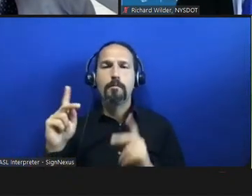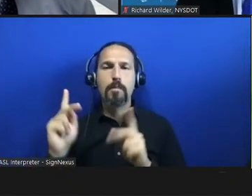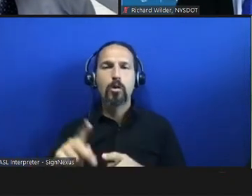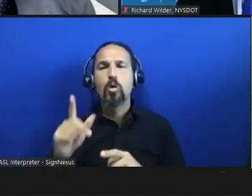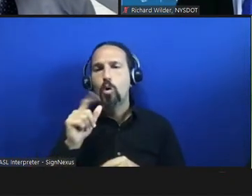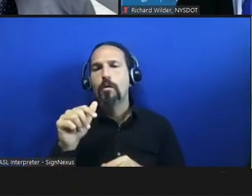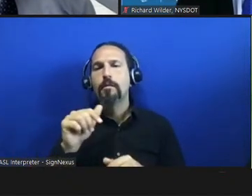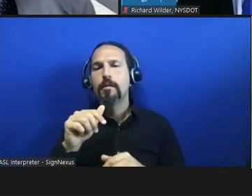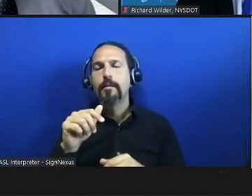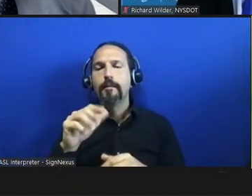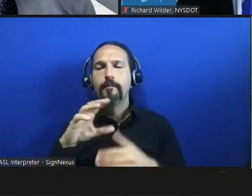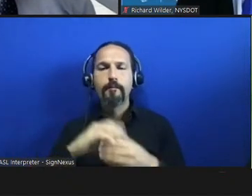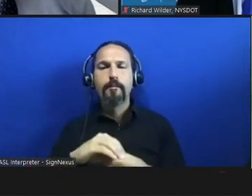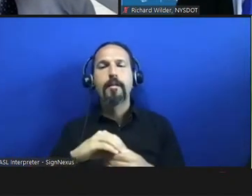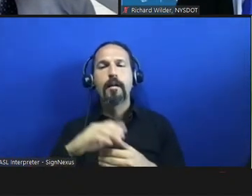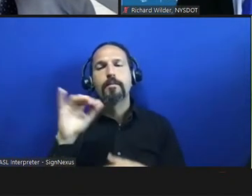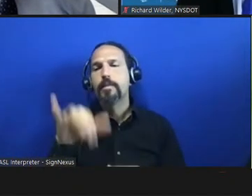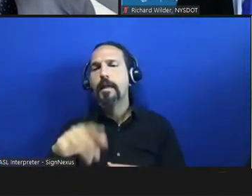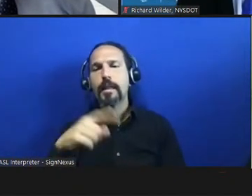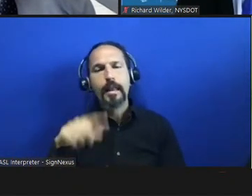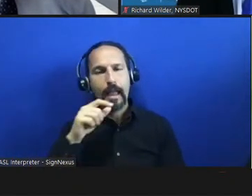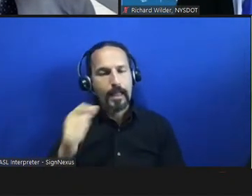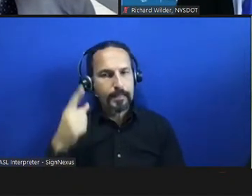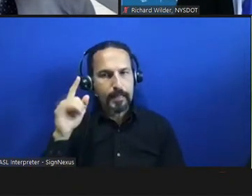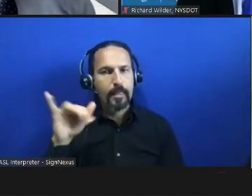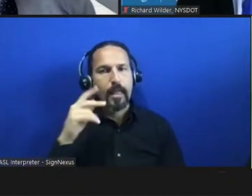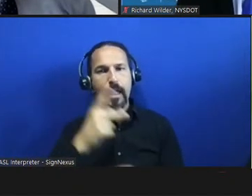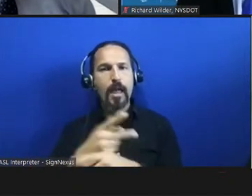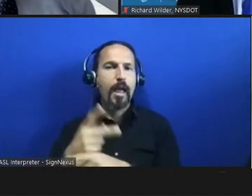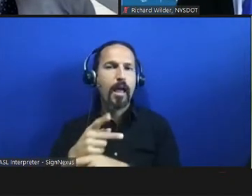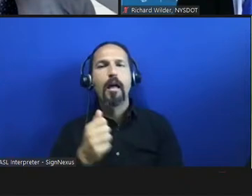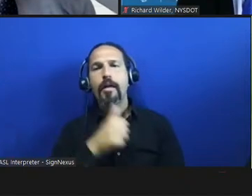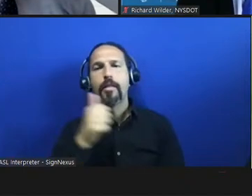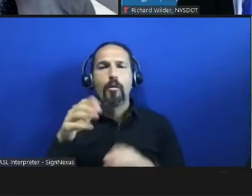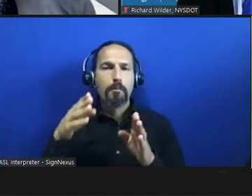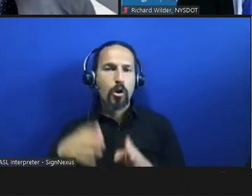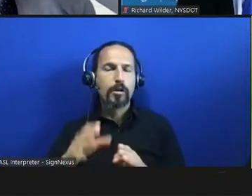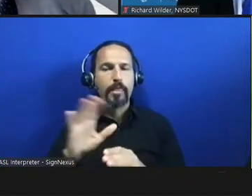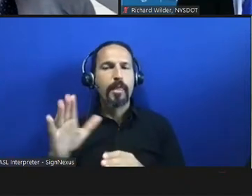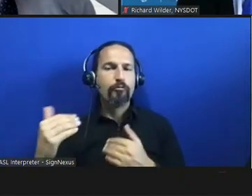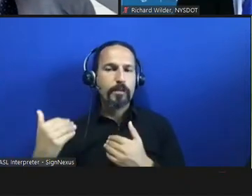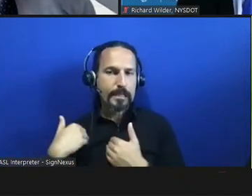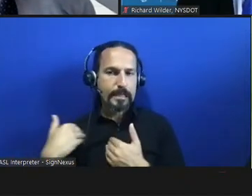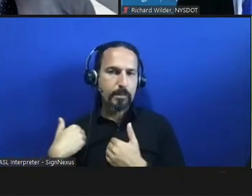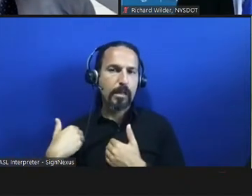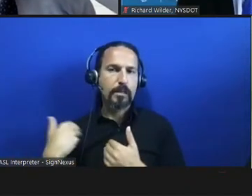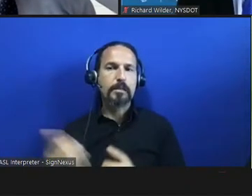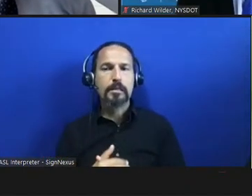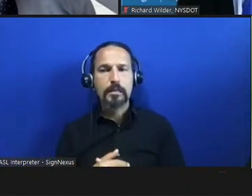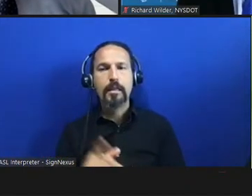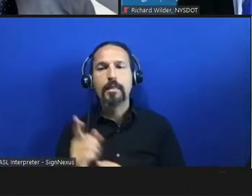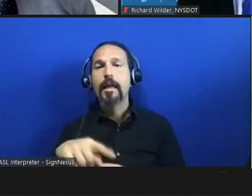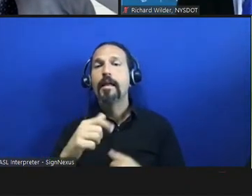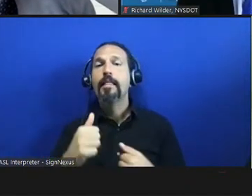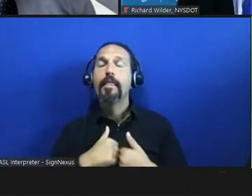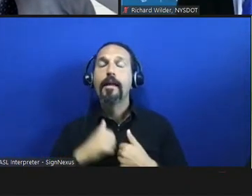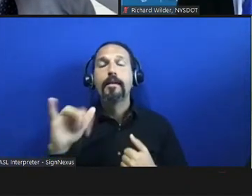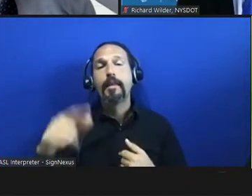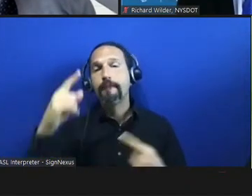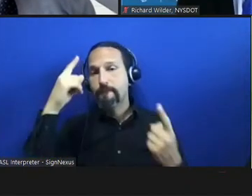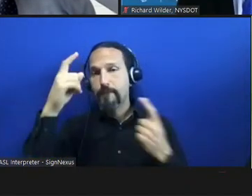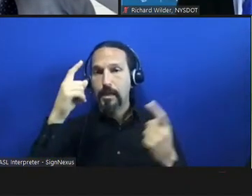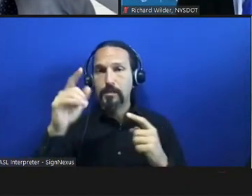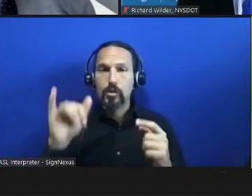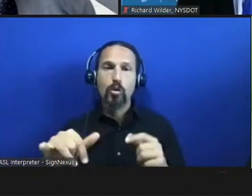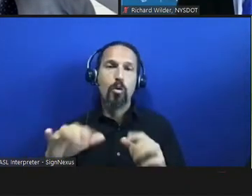behind this don't understand that they don't understand caring for another person and the responsibilities of that they live in a fantasy world